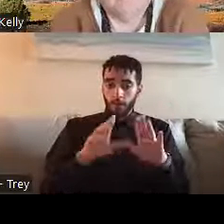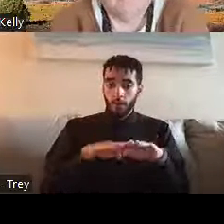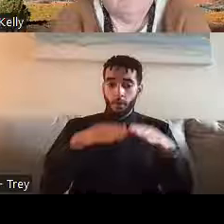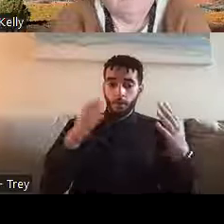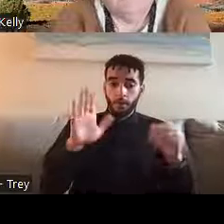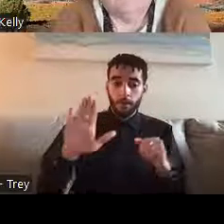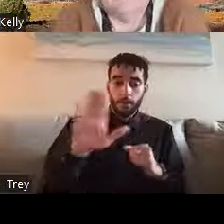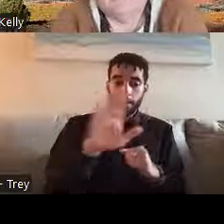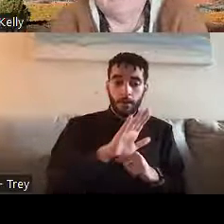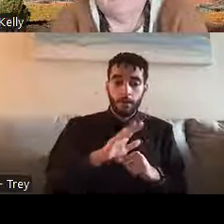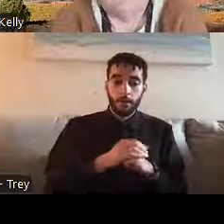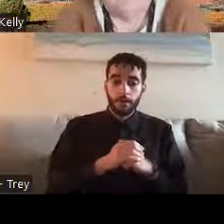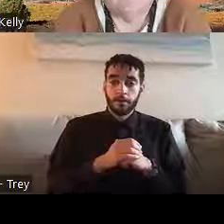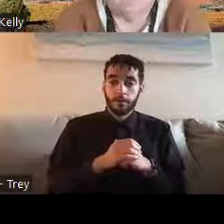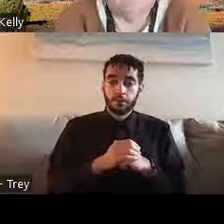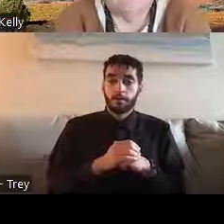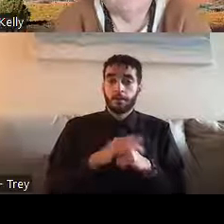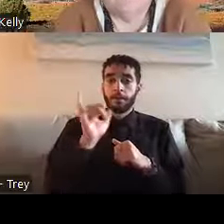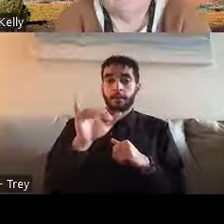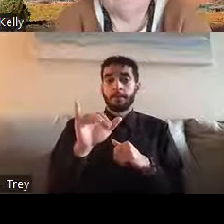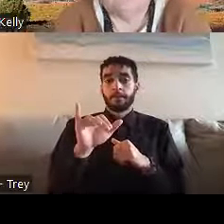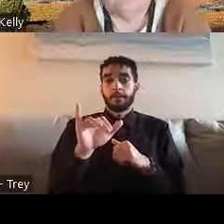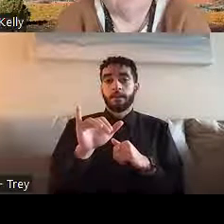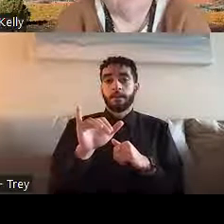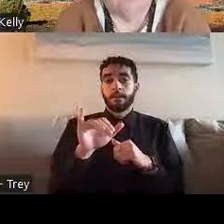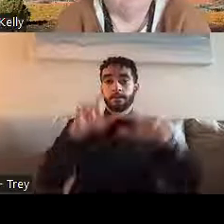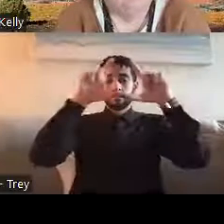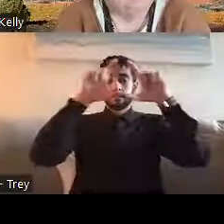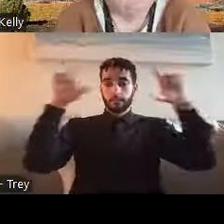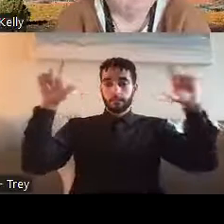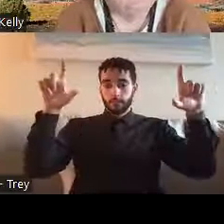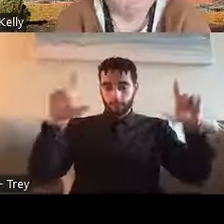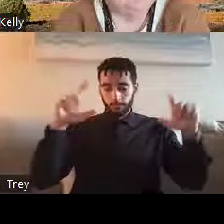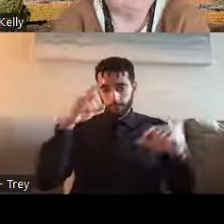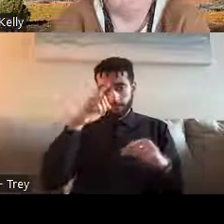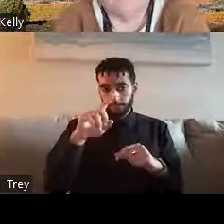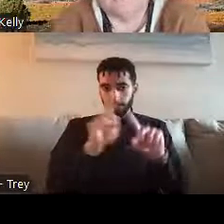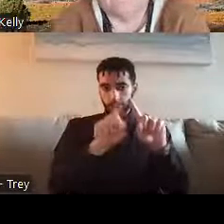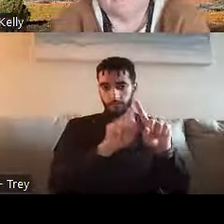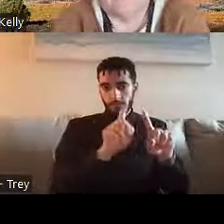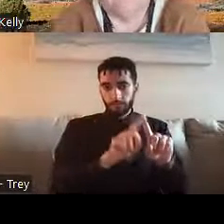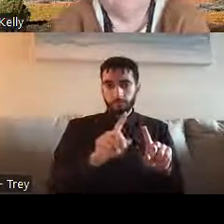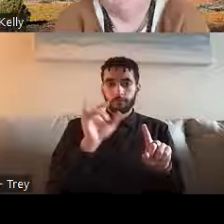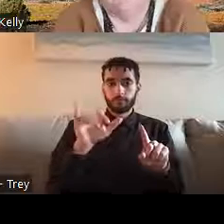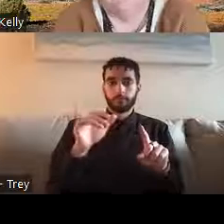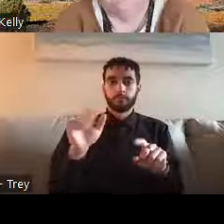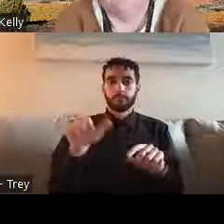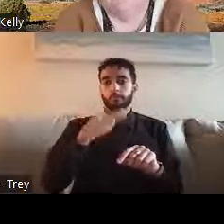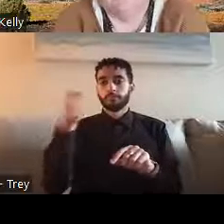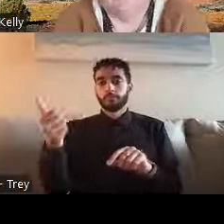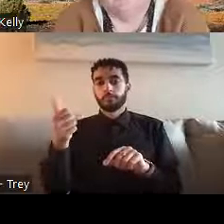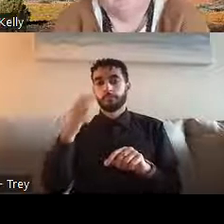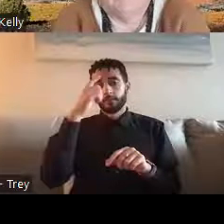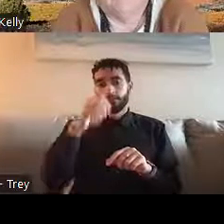record. There's a client dashboard with functionalities. There's also a fairly sophisticated backend for data